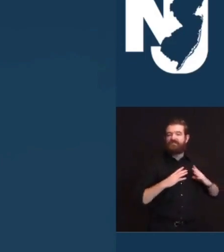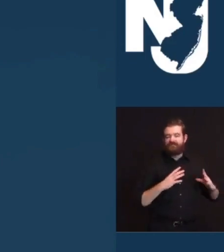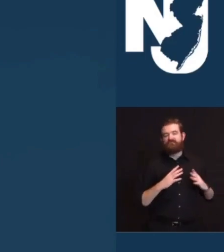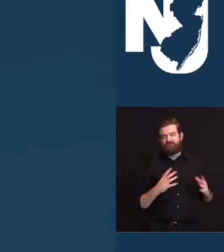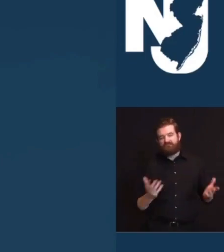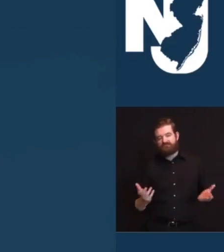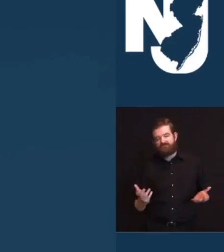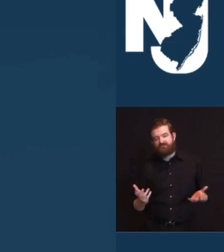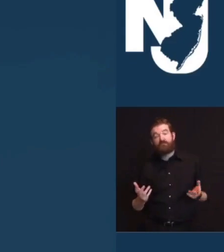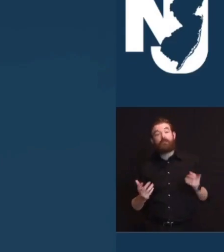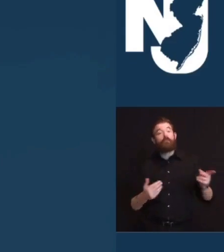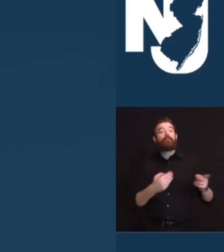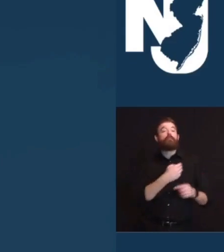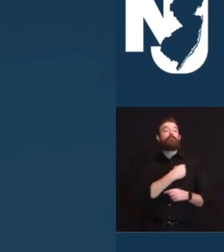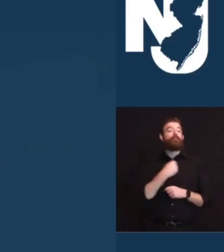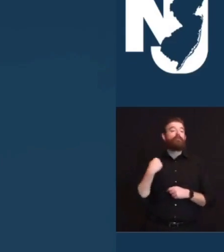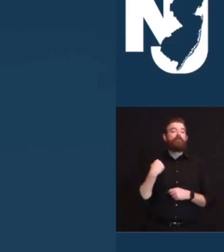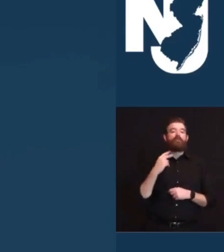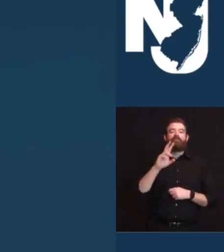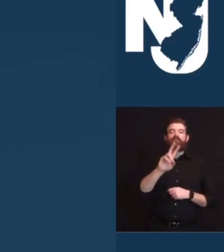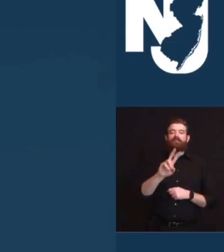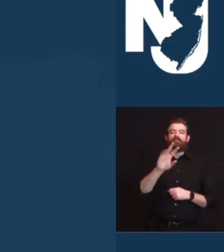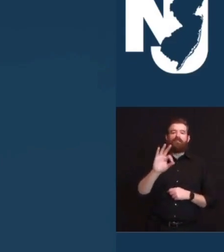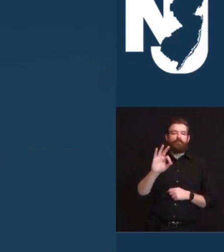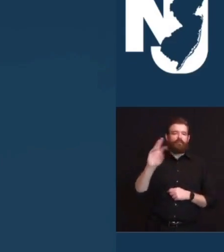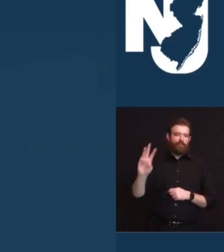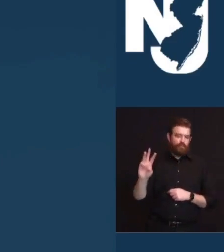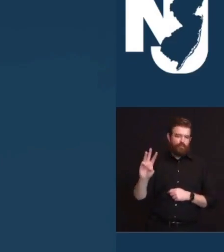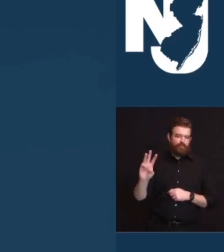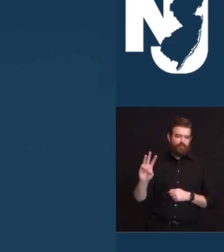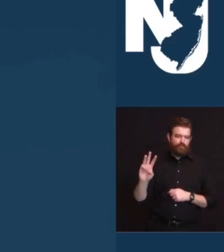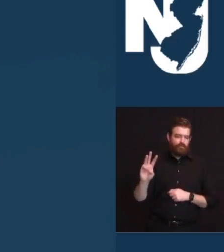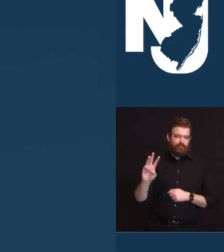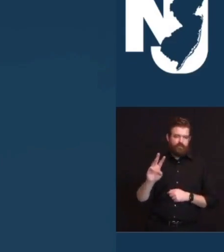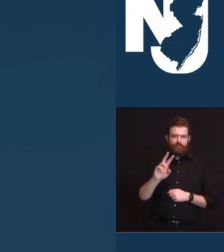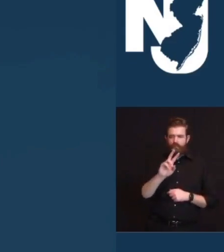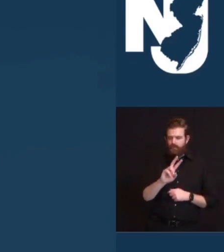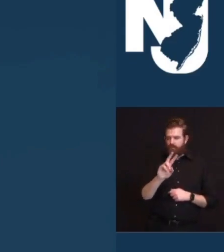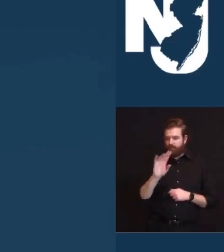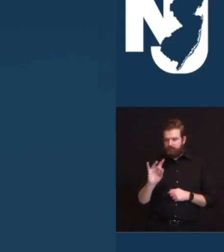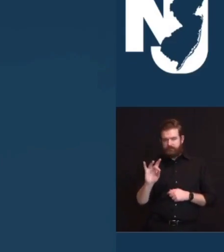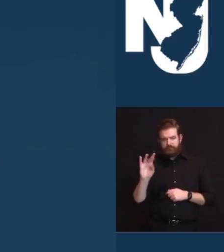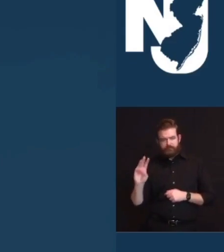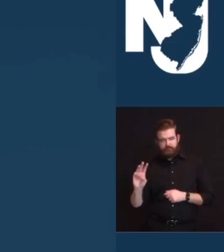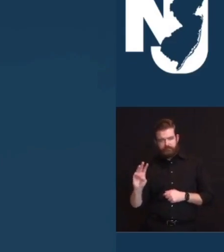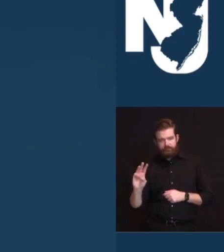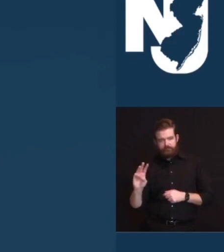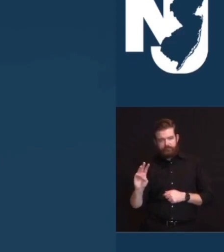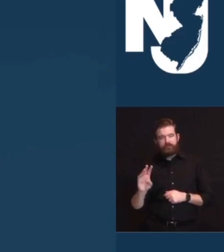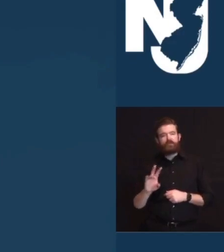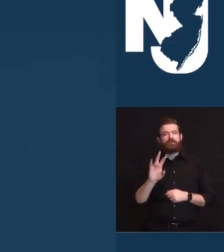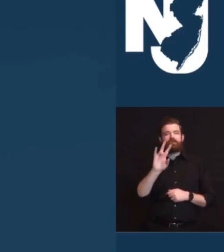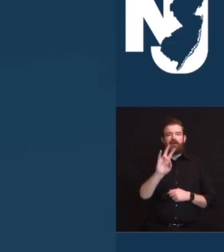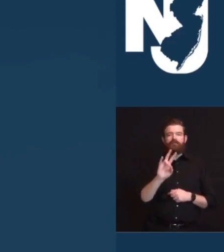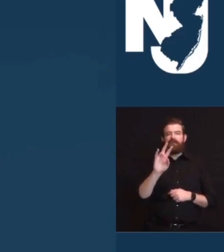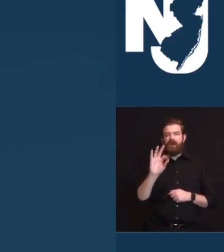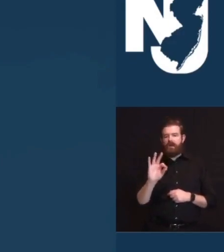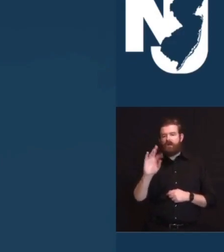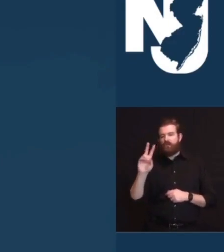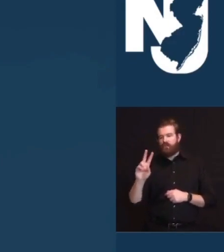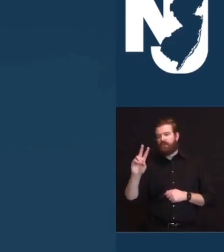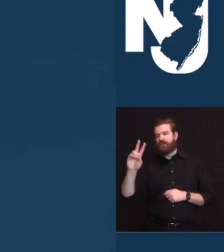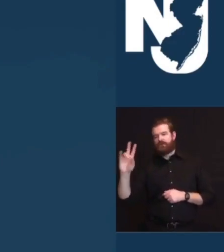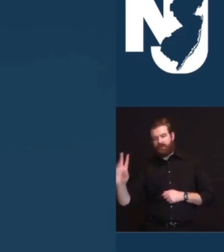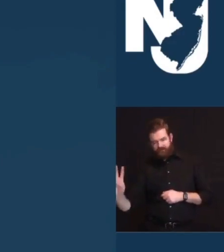the VFW Pine Hill Post number 286 and Blackwood Post number 7927. He was a mainstay